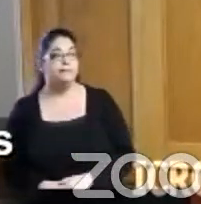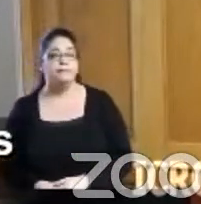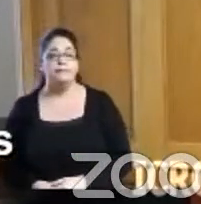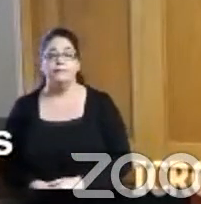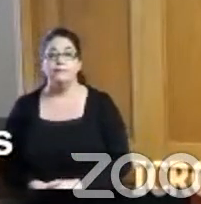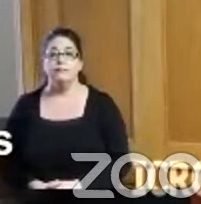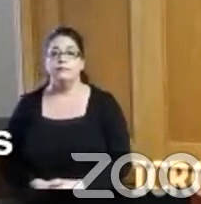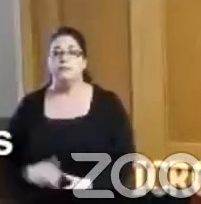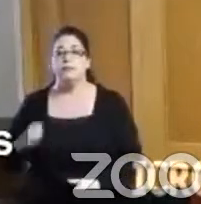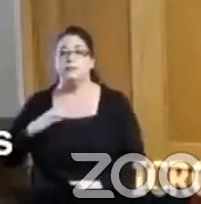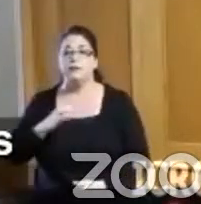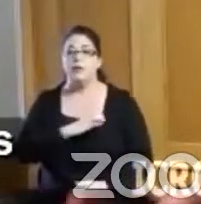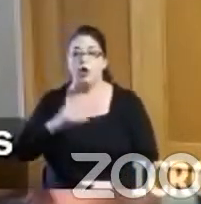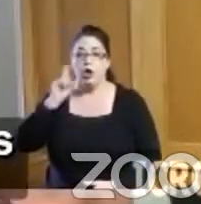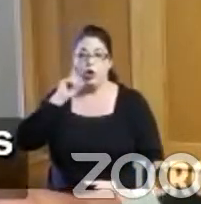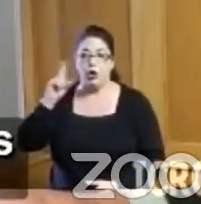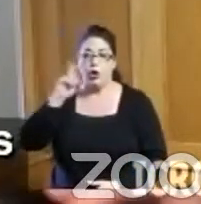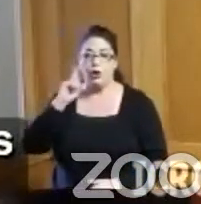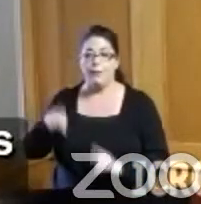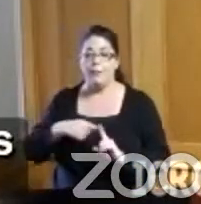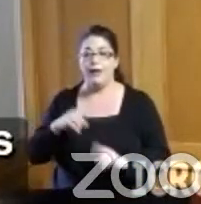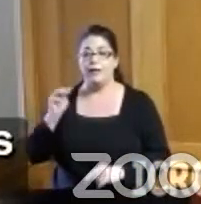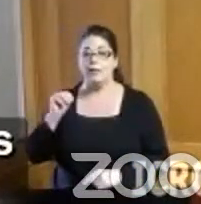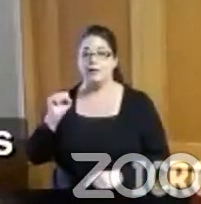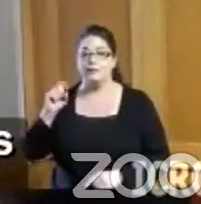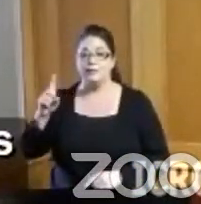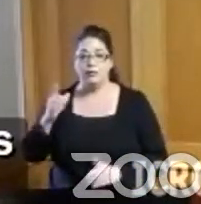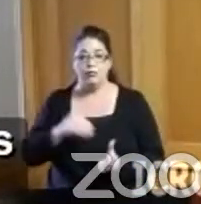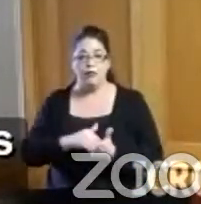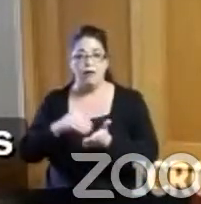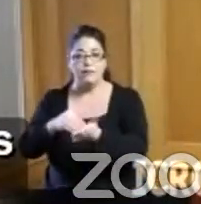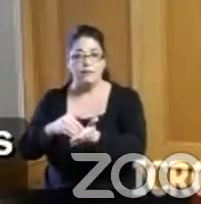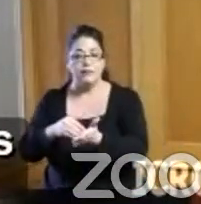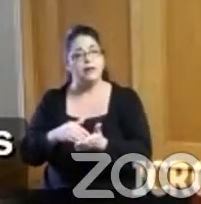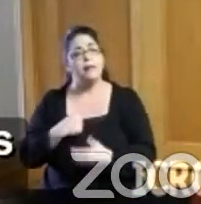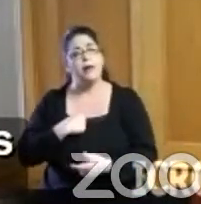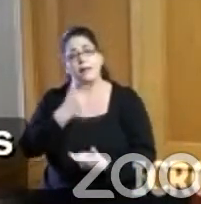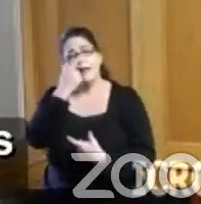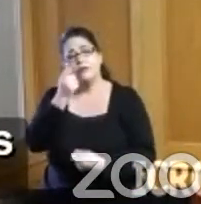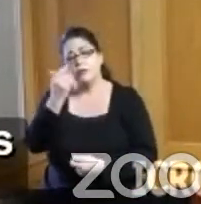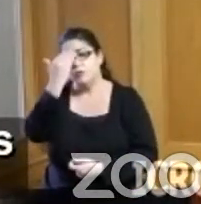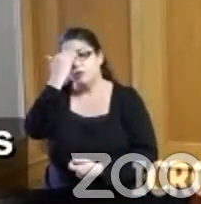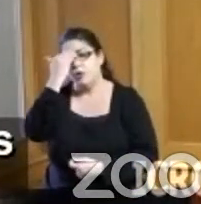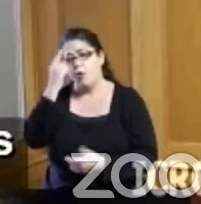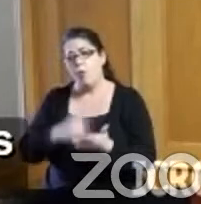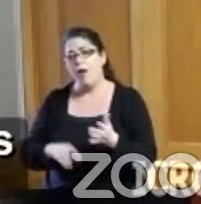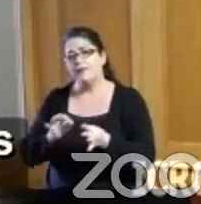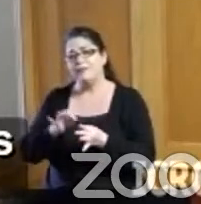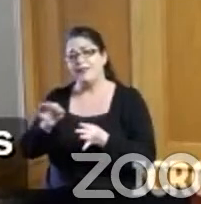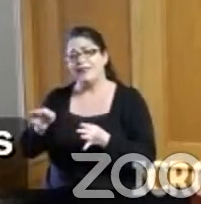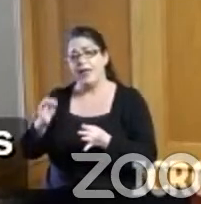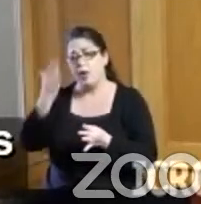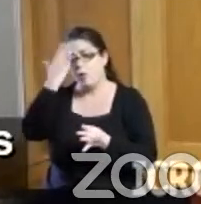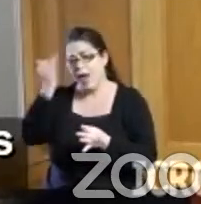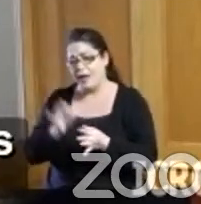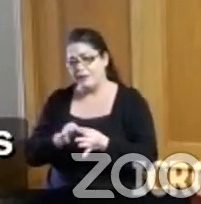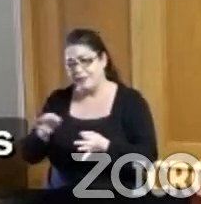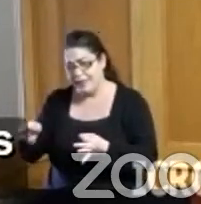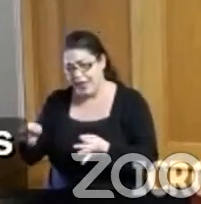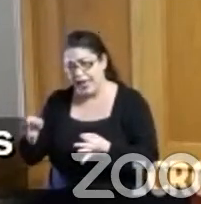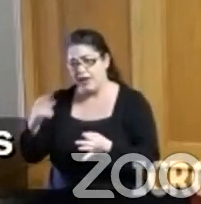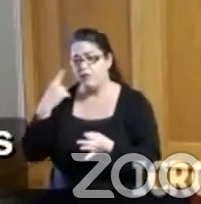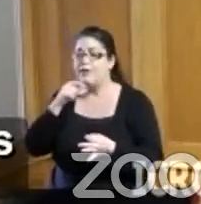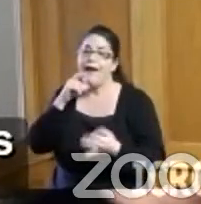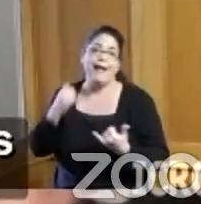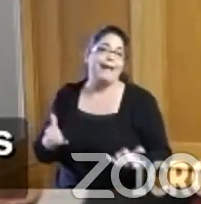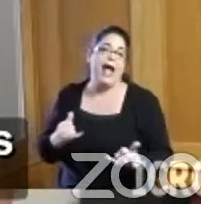because we hear a lot about MSD, has been referenced. I would be interested to know what's being delayed, why it's being delayed. You don't have to do it